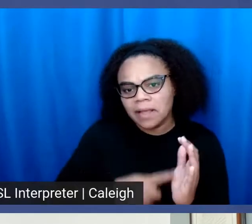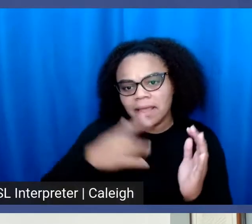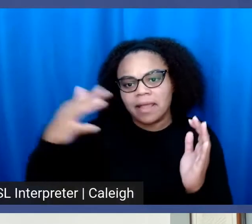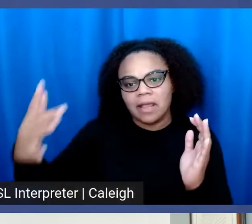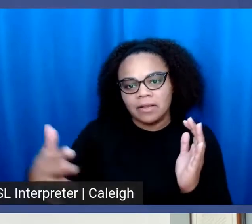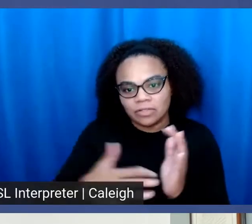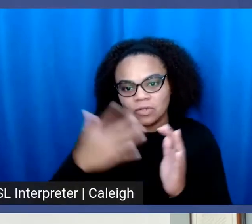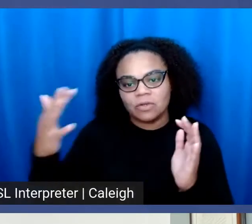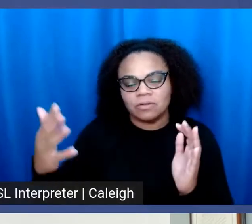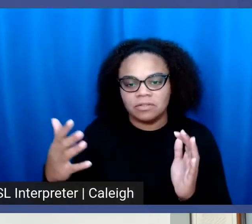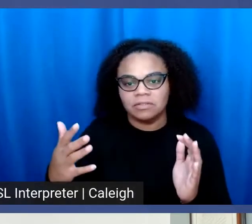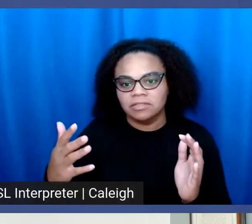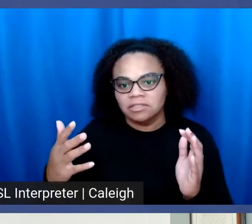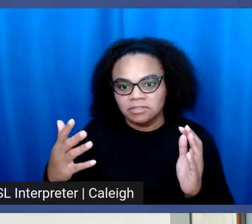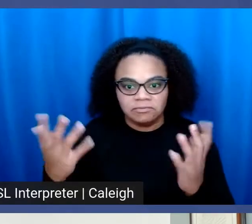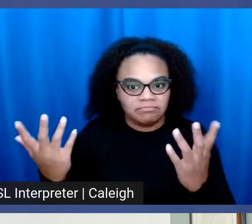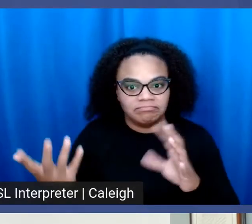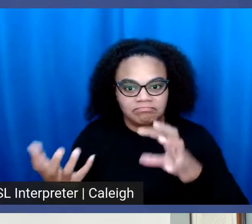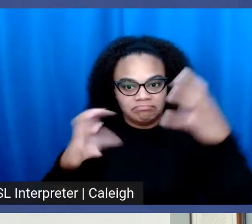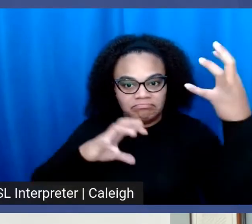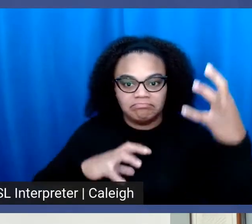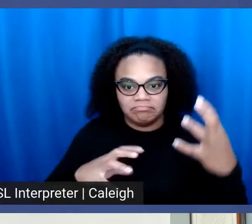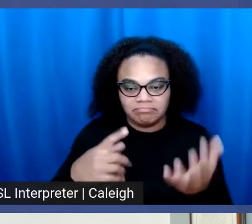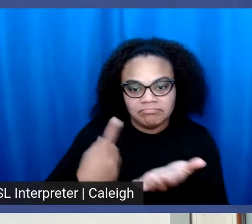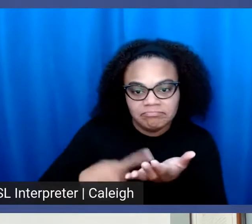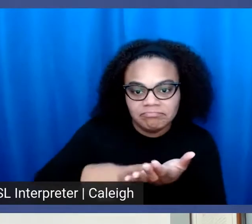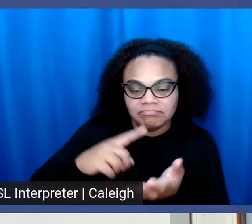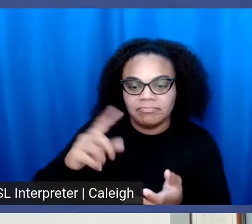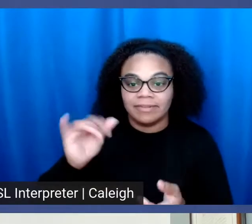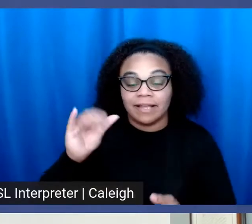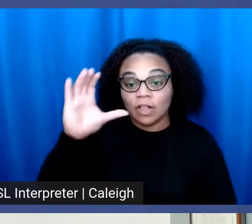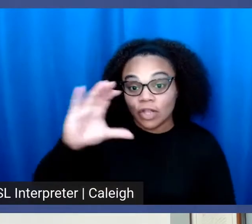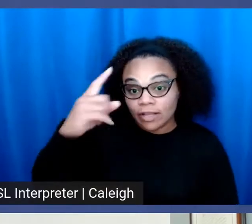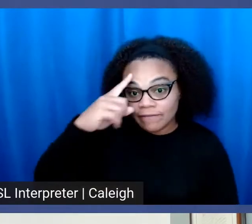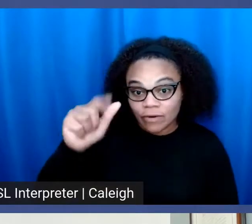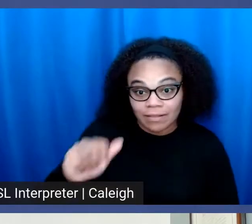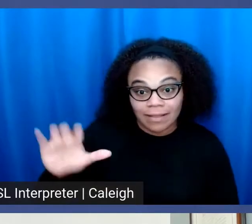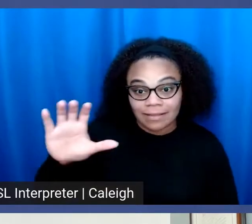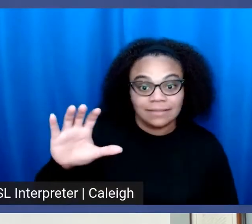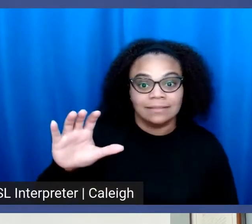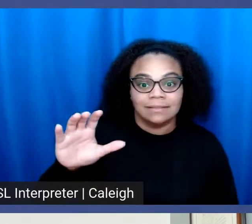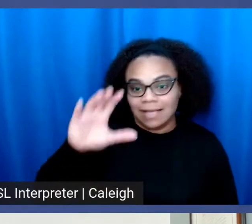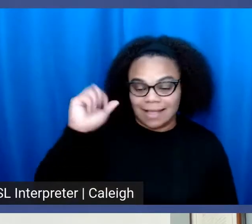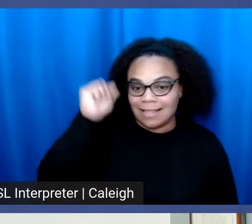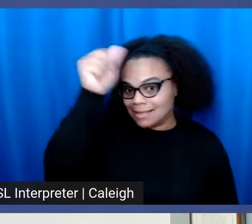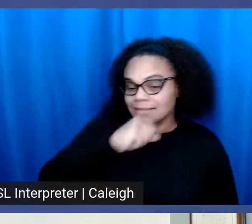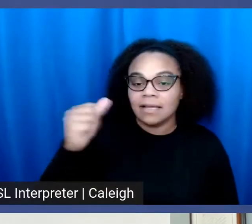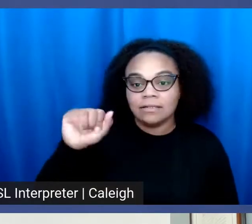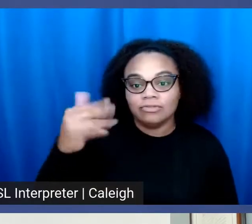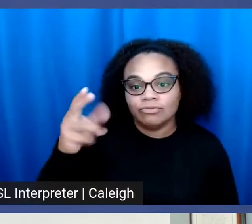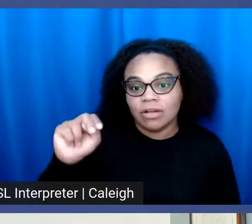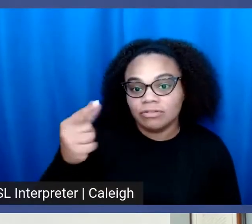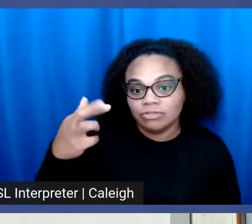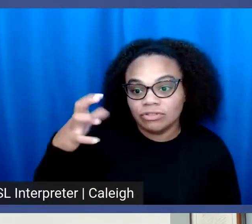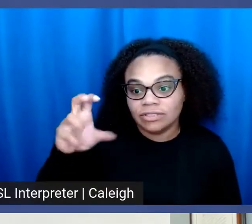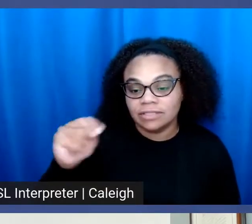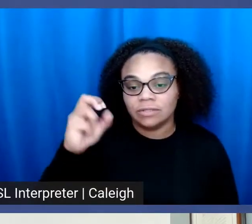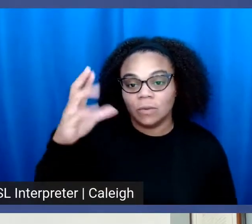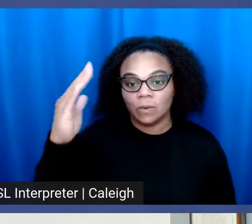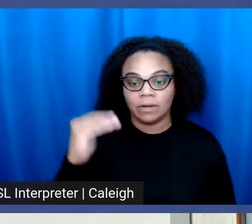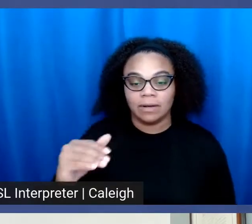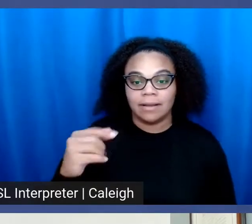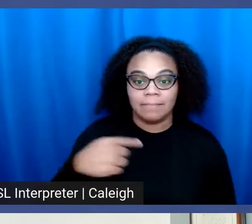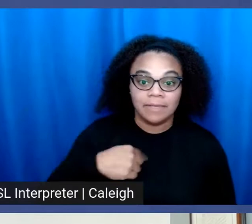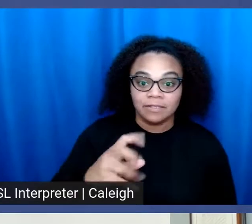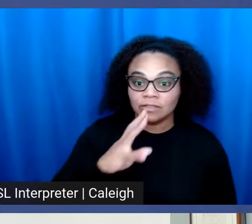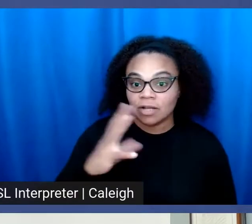controversies, discussions about books like Looking for Alaska by John Green, Me Talk Pretty One Day by David Sedaris, Where the